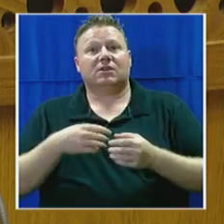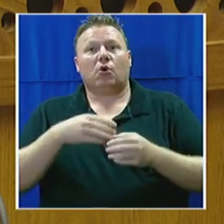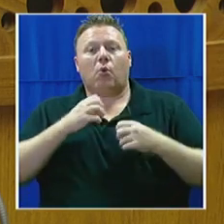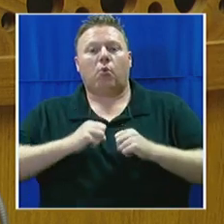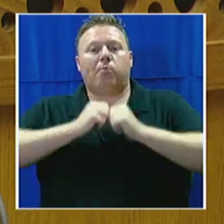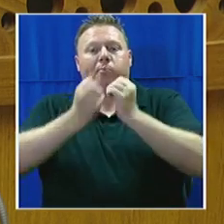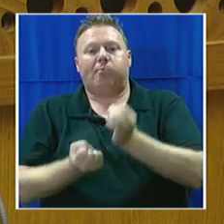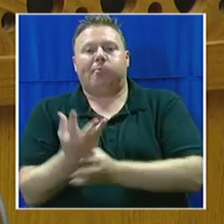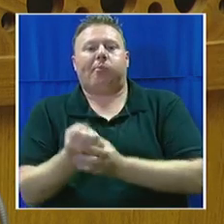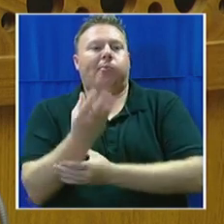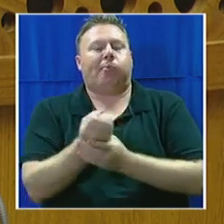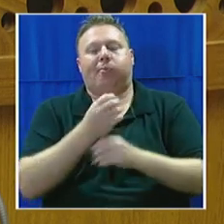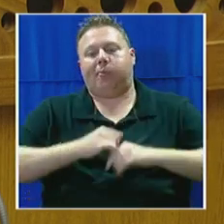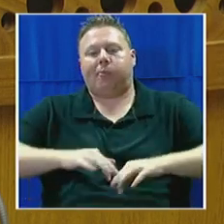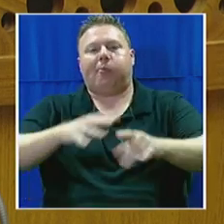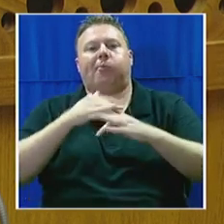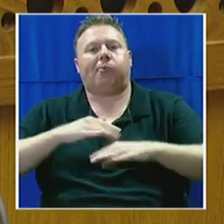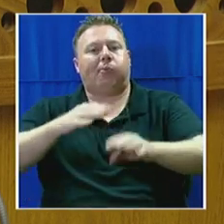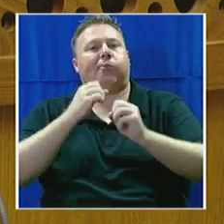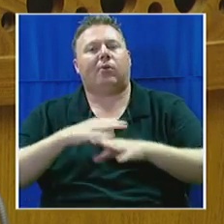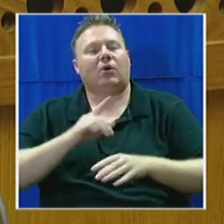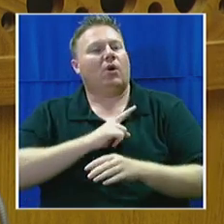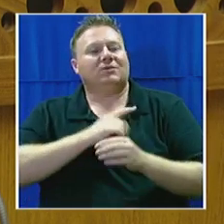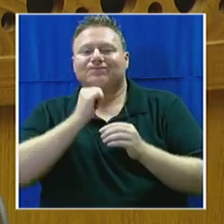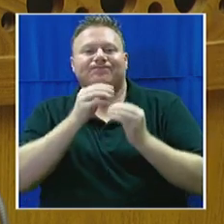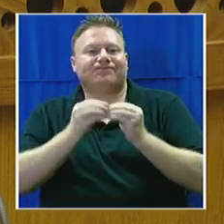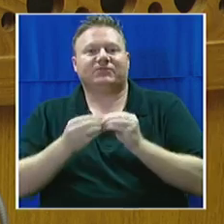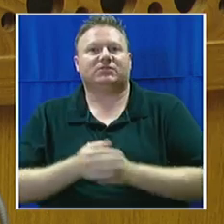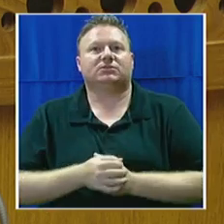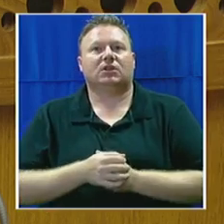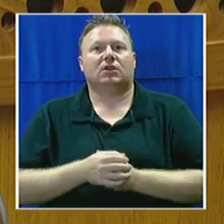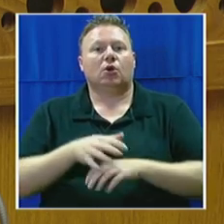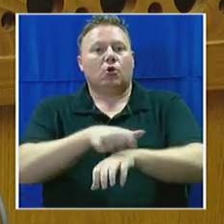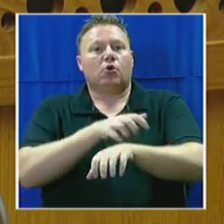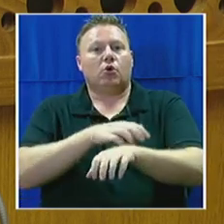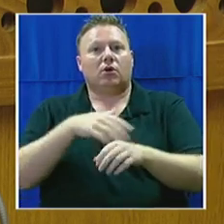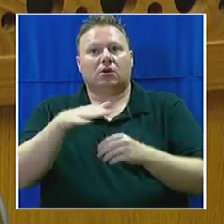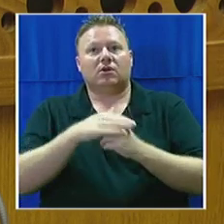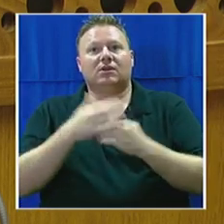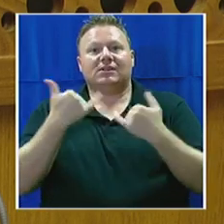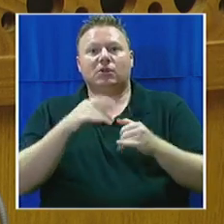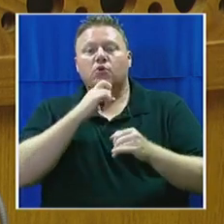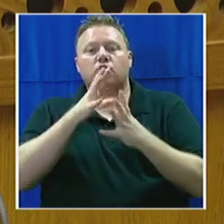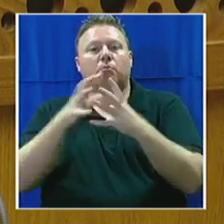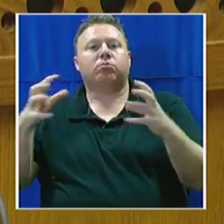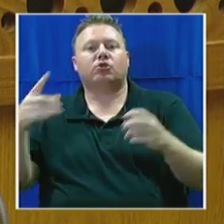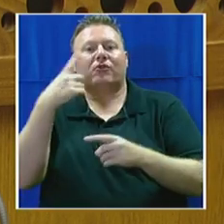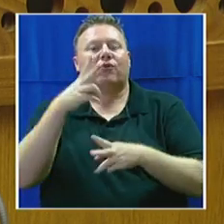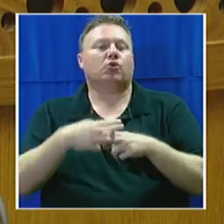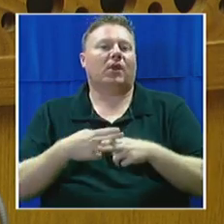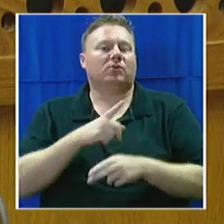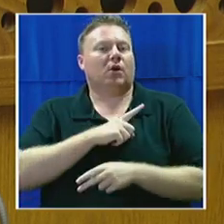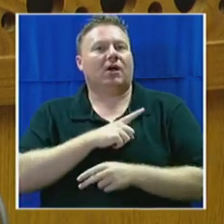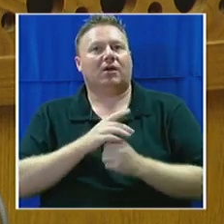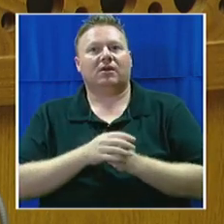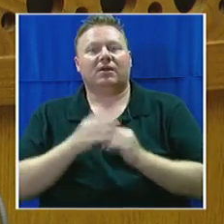pipes are bursting on a daily basis because they have not been maintained. Rural communities still have to use the bush for toilets. And all because